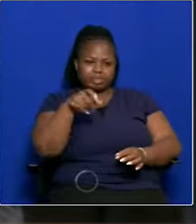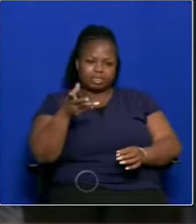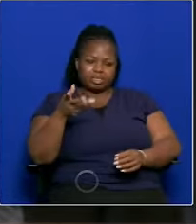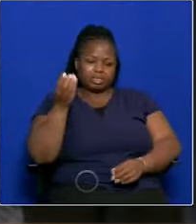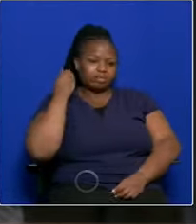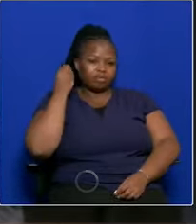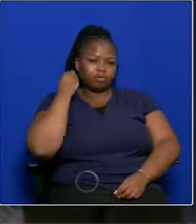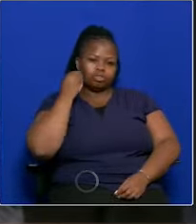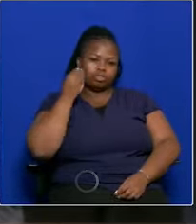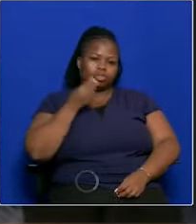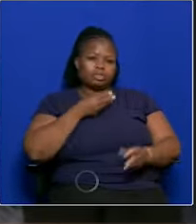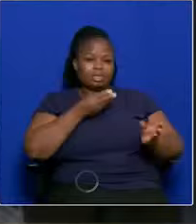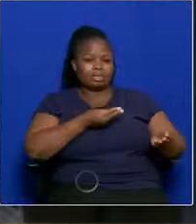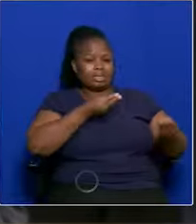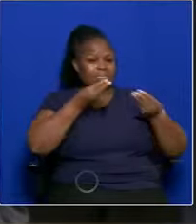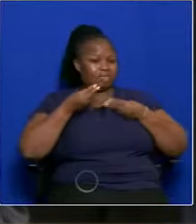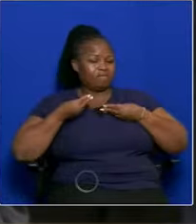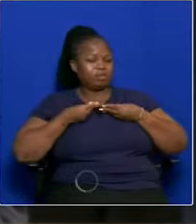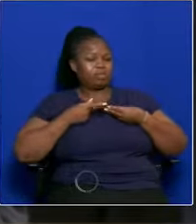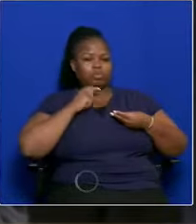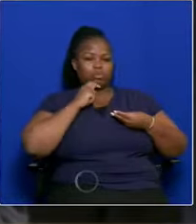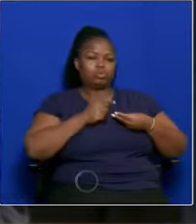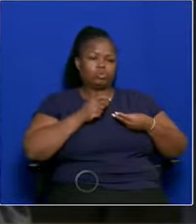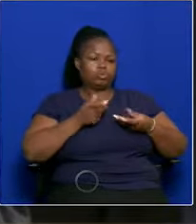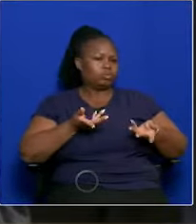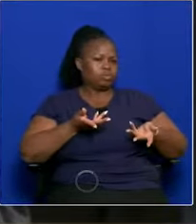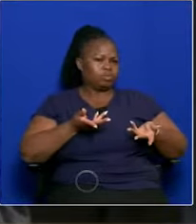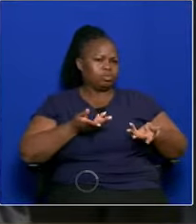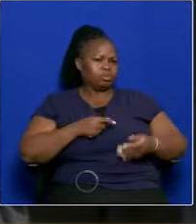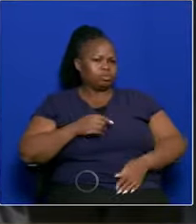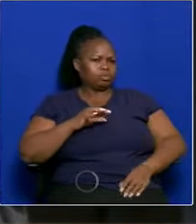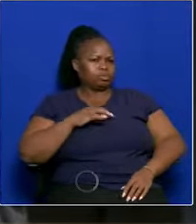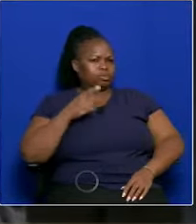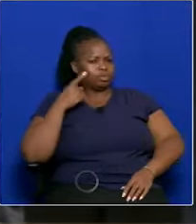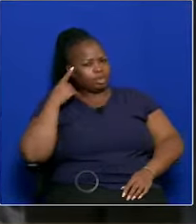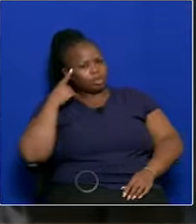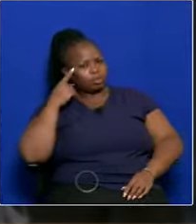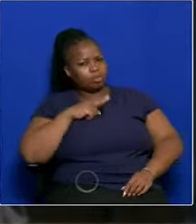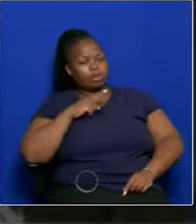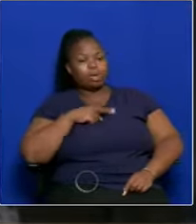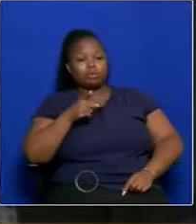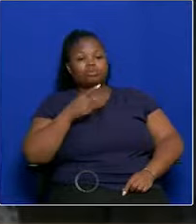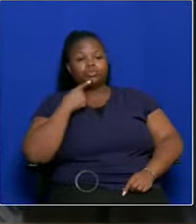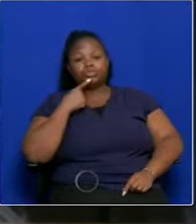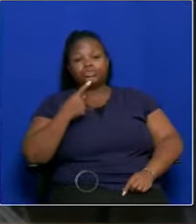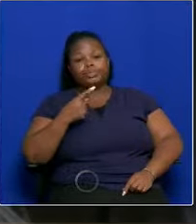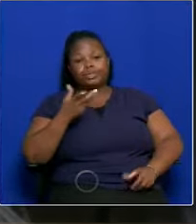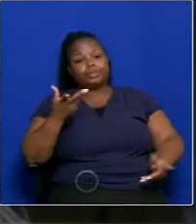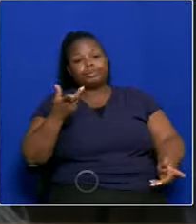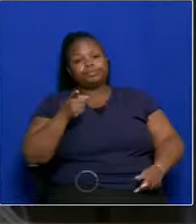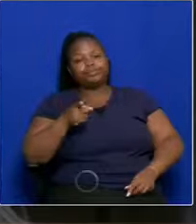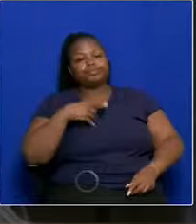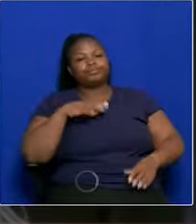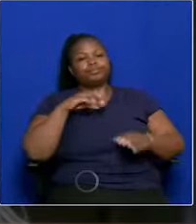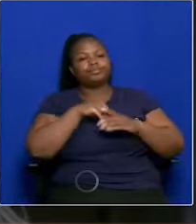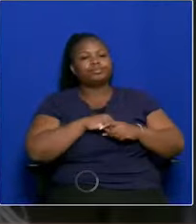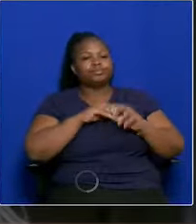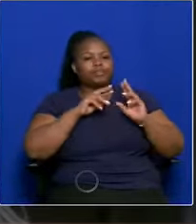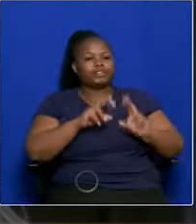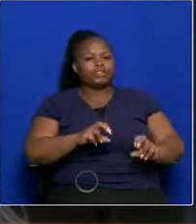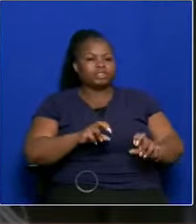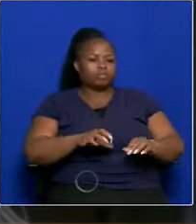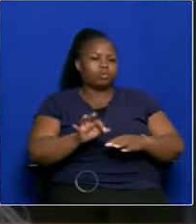to you is not reliable? Won't those things, I mean, you say you are involved in investigation of organized